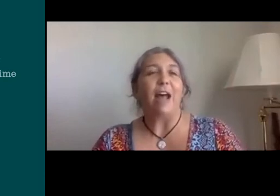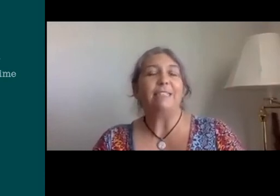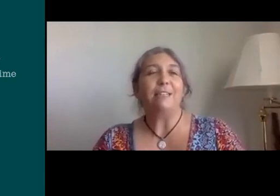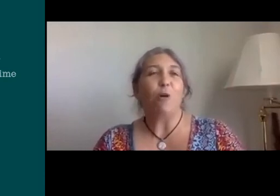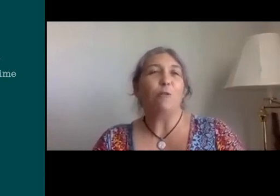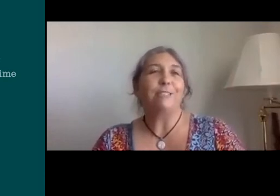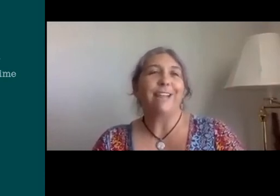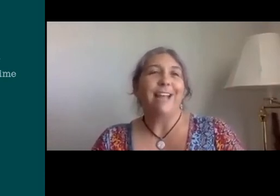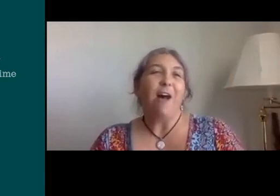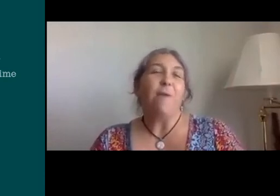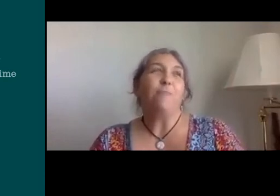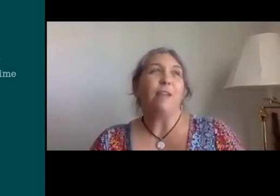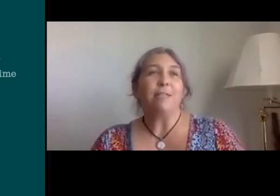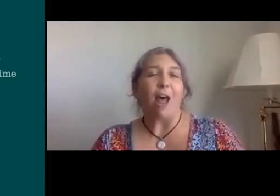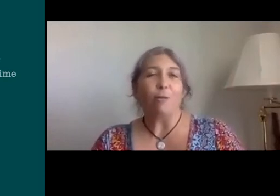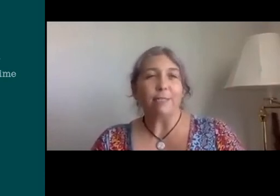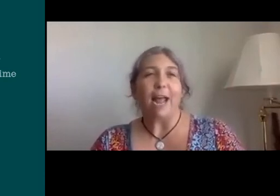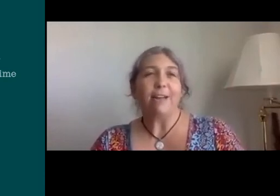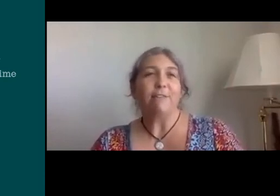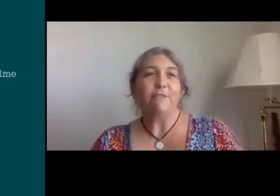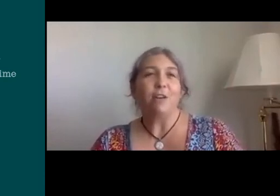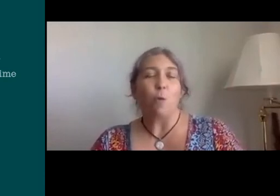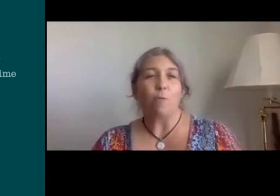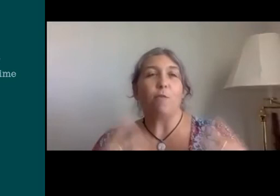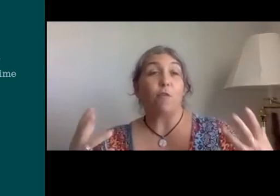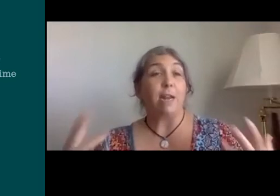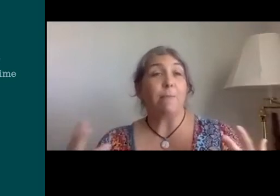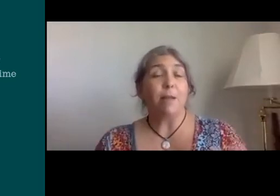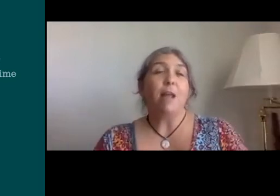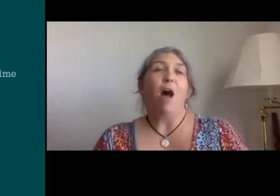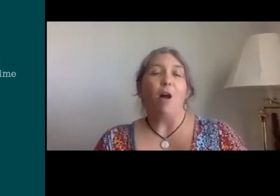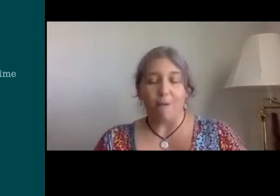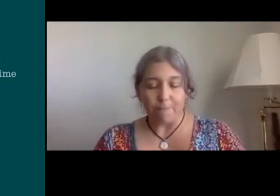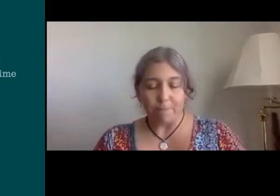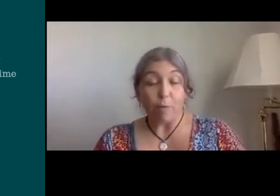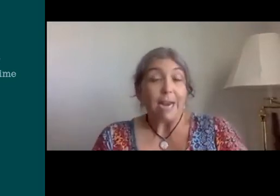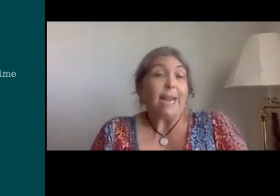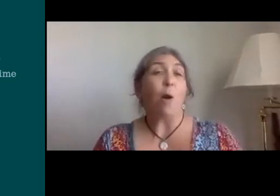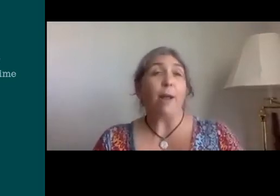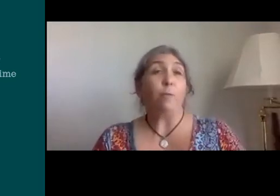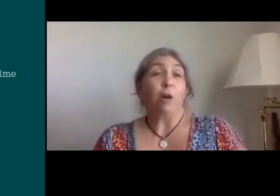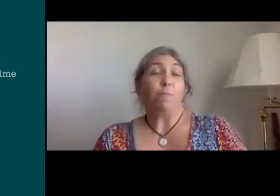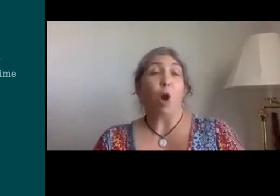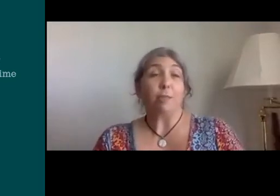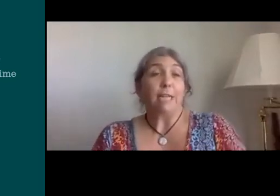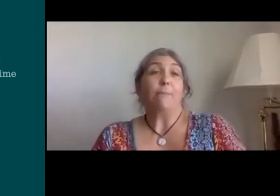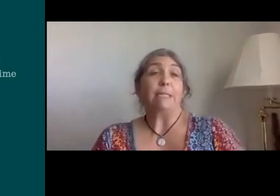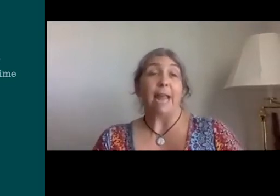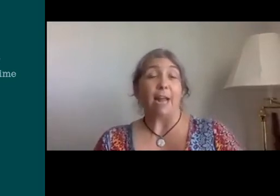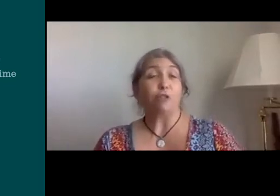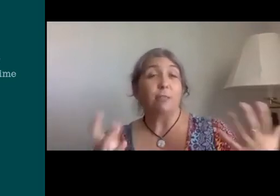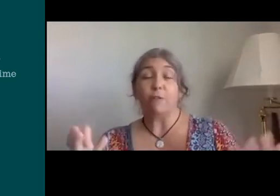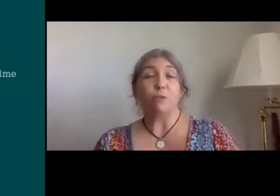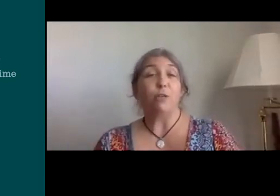things, finding those things outside of the normal frame. Right now, I work part-time